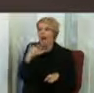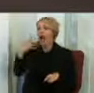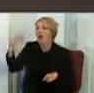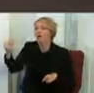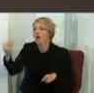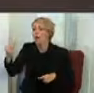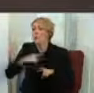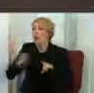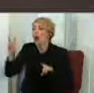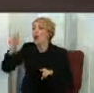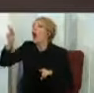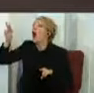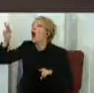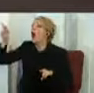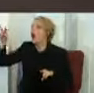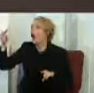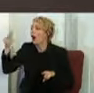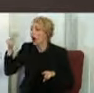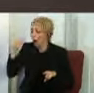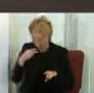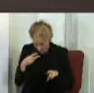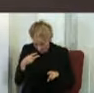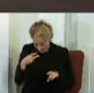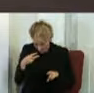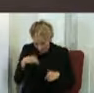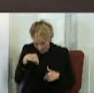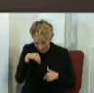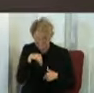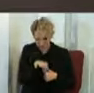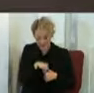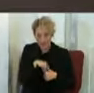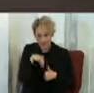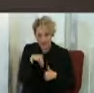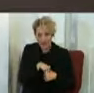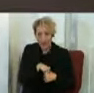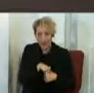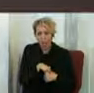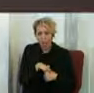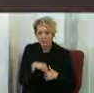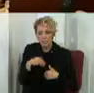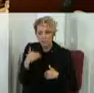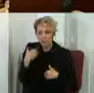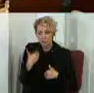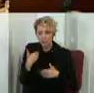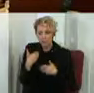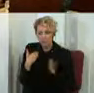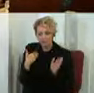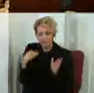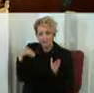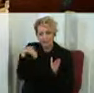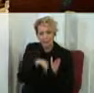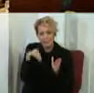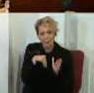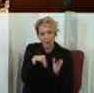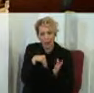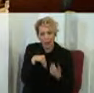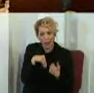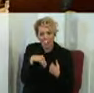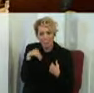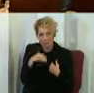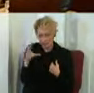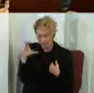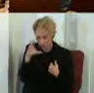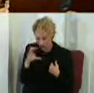look for on the inside this morning. That it is this God who is in us this morning that we must come searching